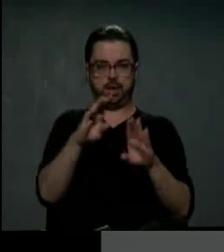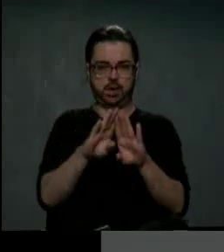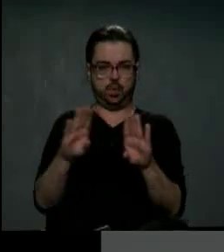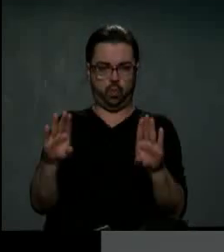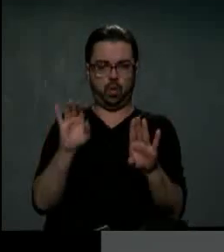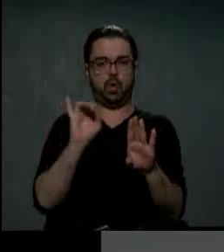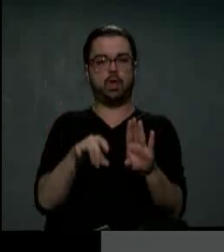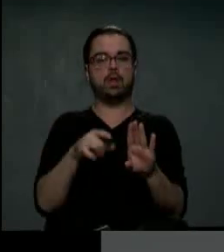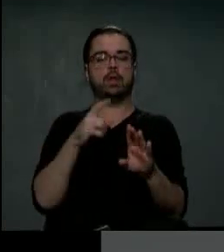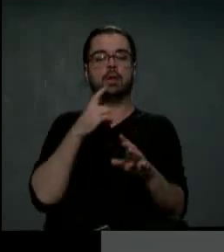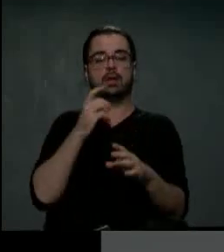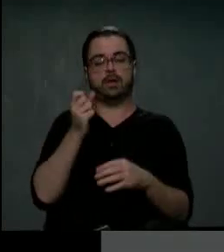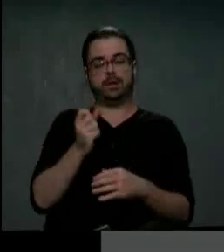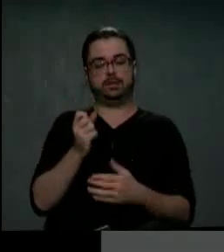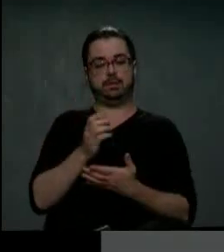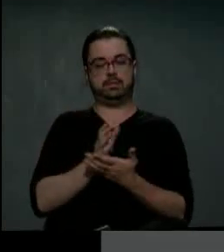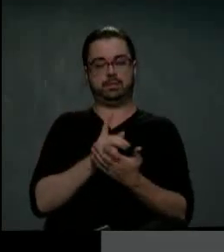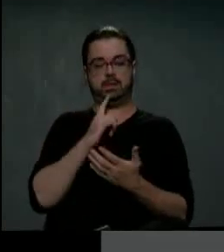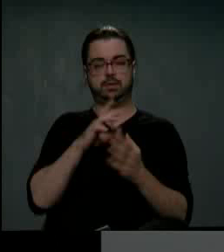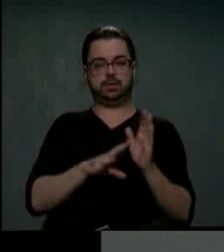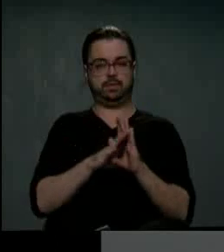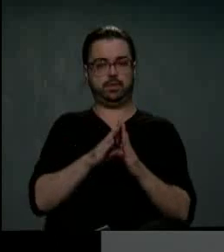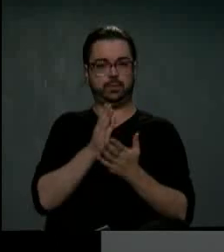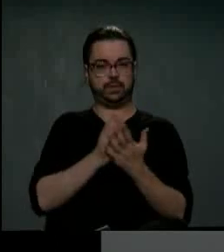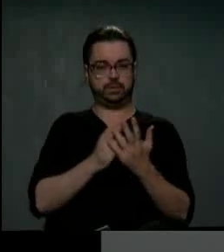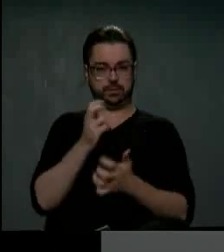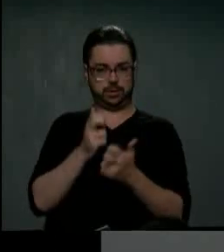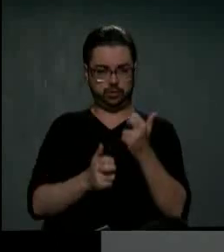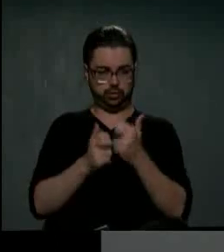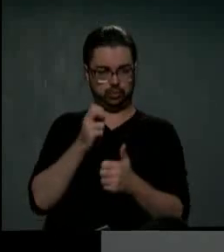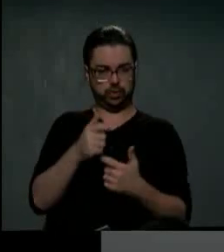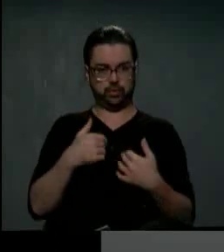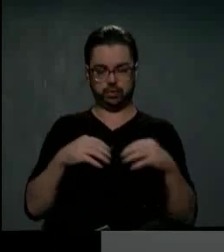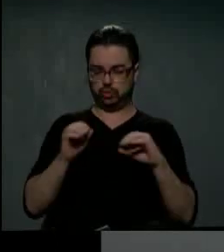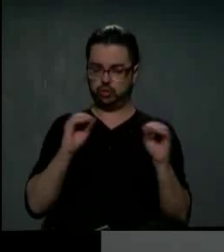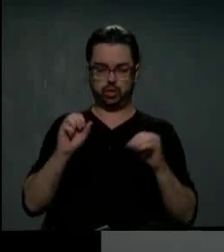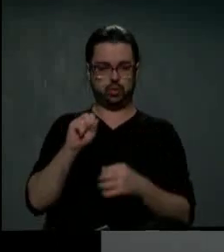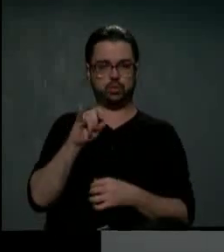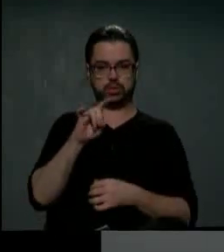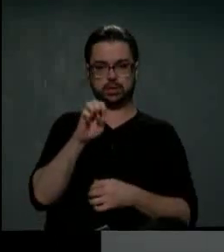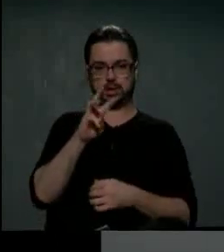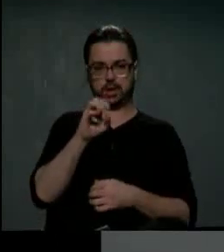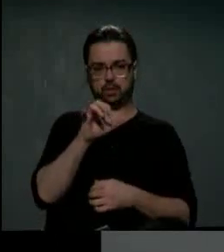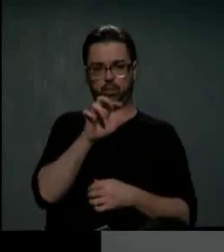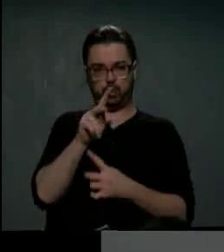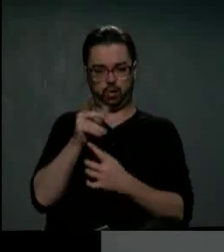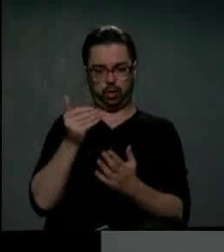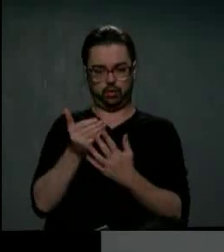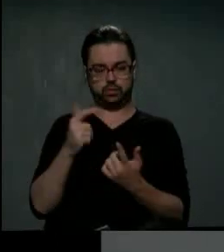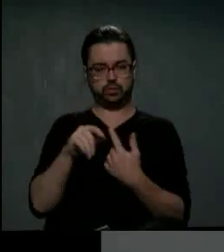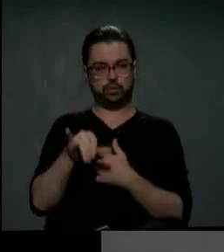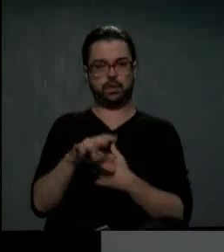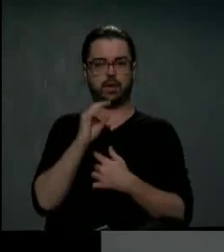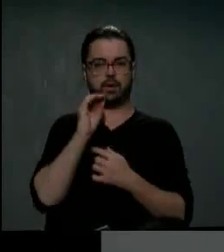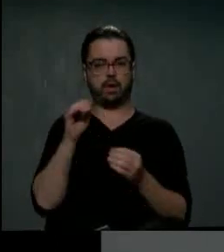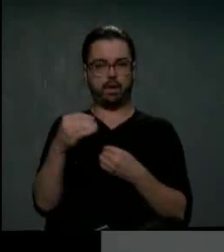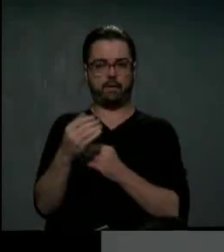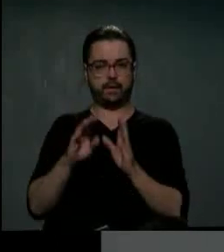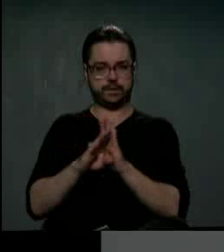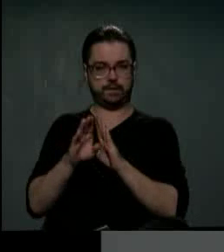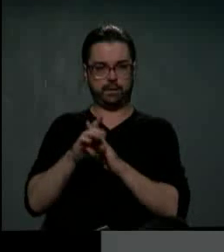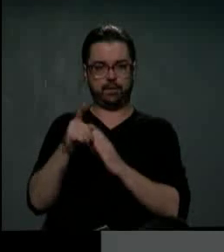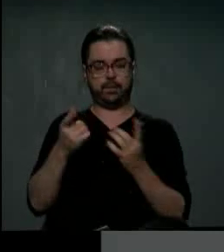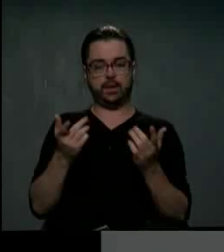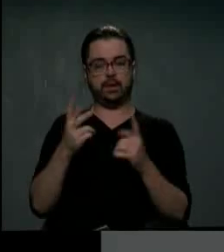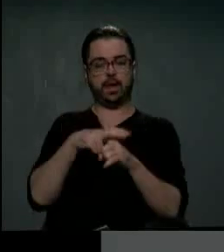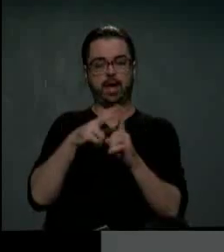immediately south of the site is developed as an office use. There is no sidewalk in place along A Street adjacent to the office development. The applicant is requesting a waiver of